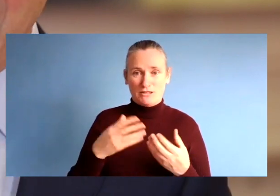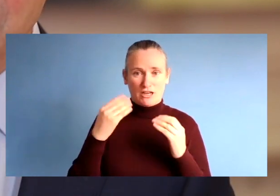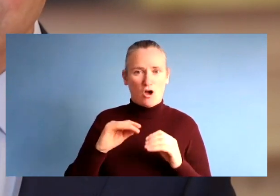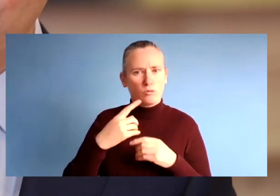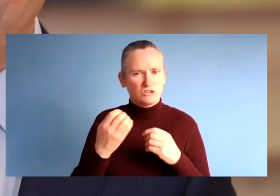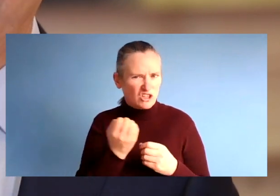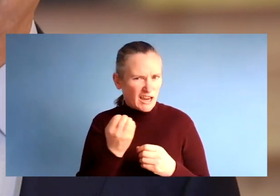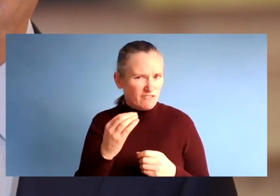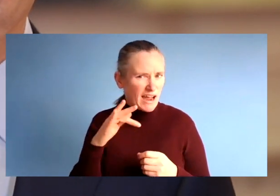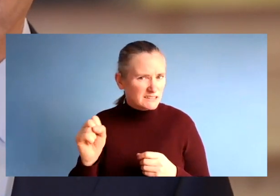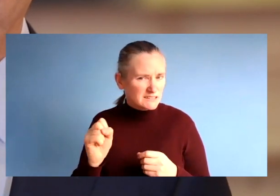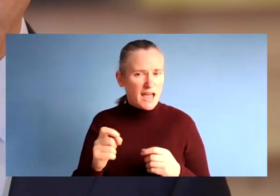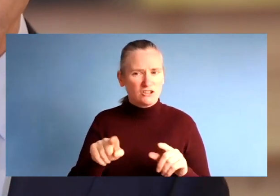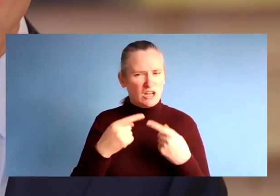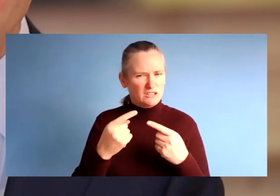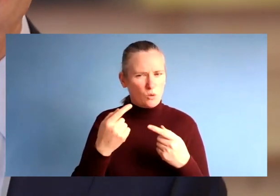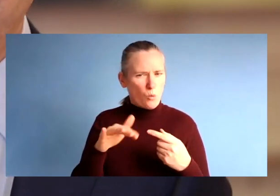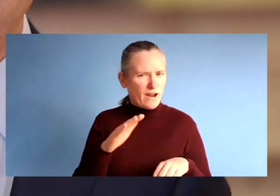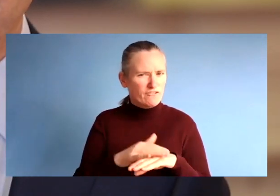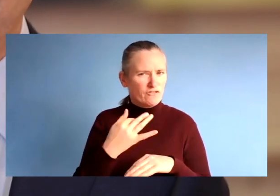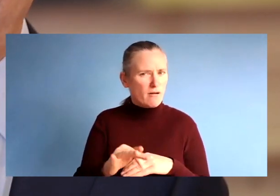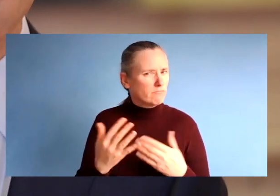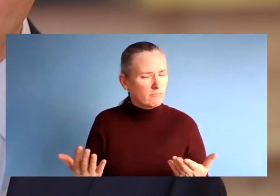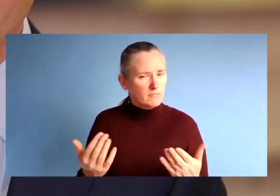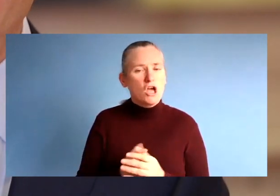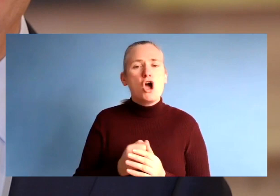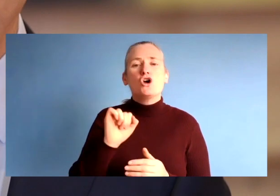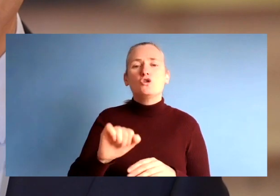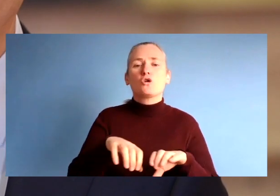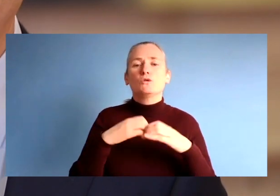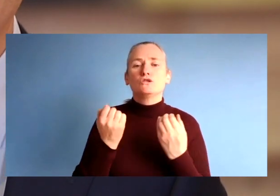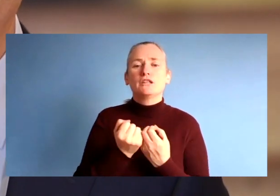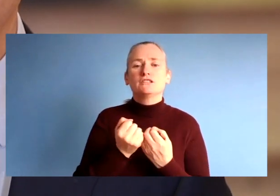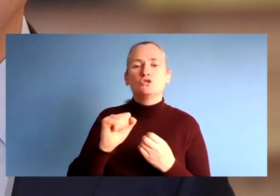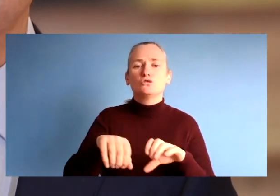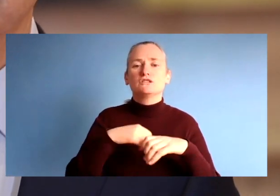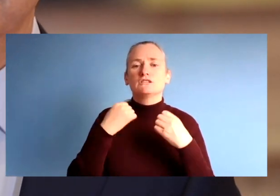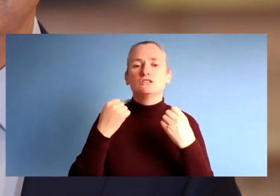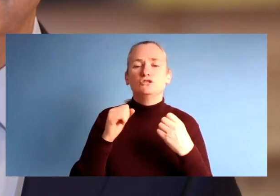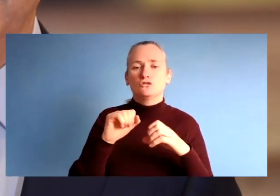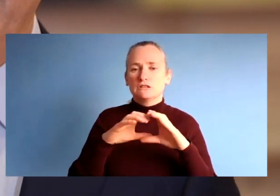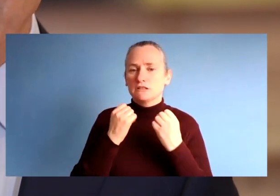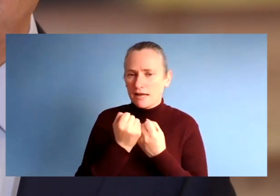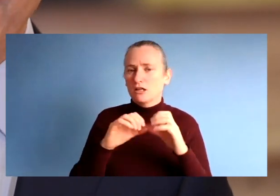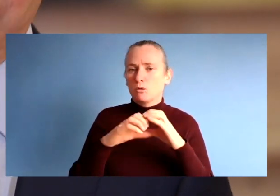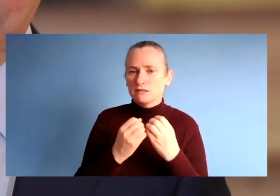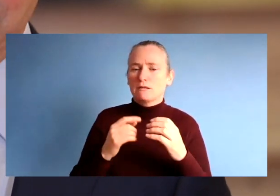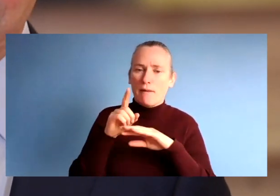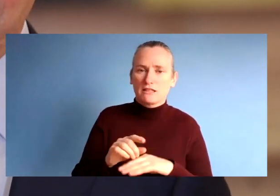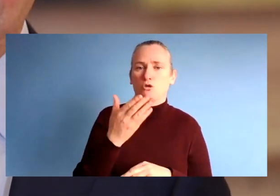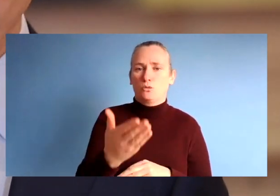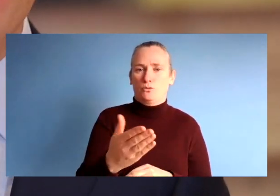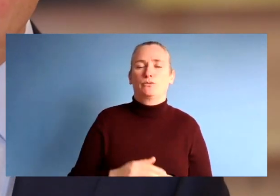and challenge where they come from. Your communities and your society will be relying on you.